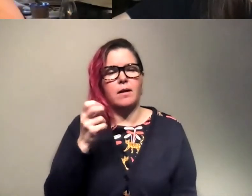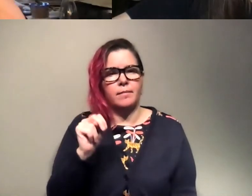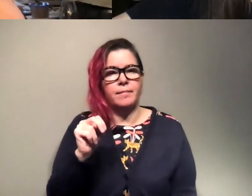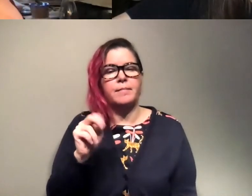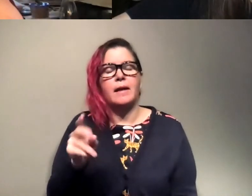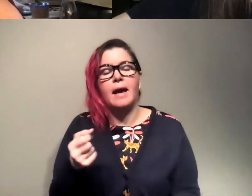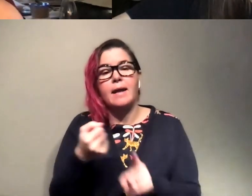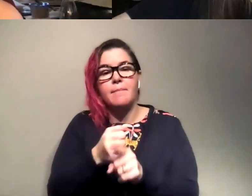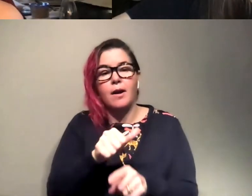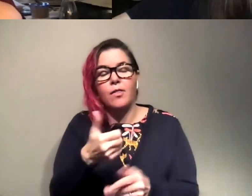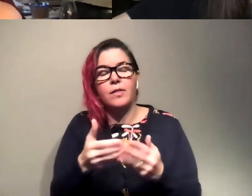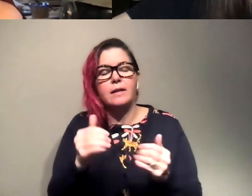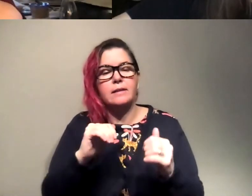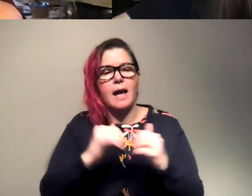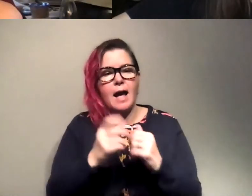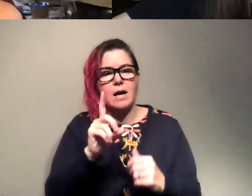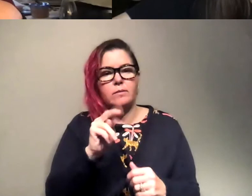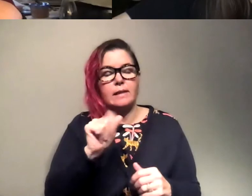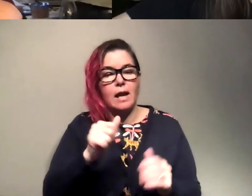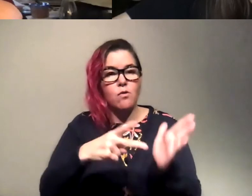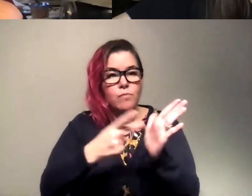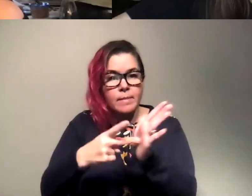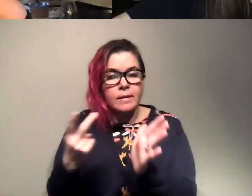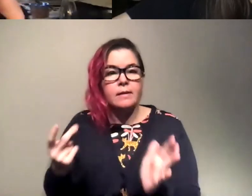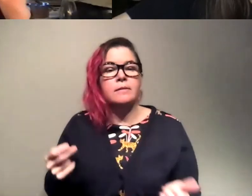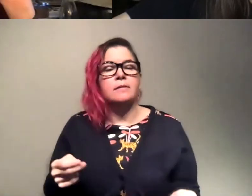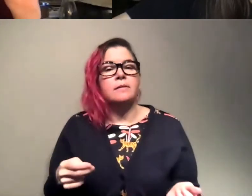how DNA replicates. They can affect how